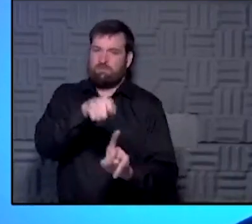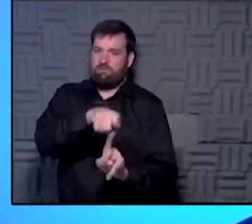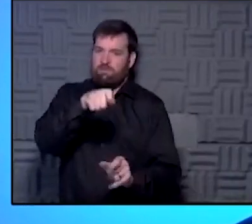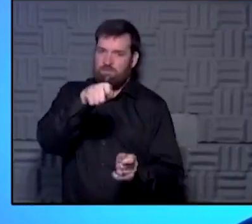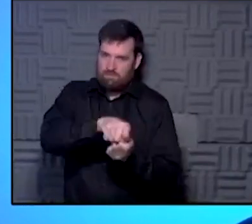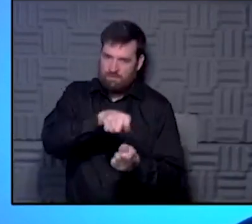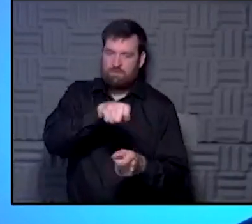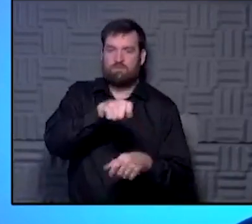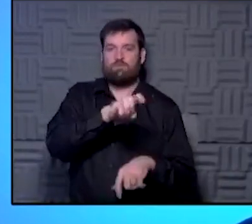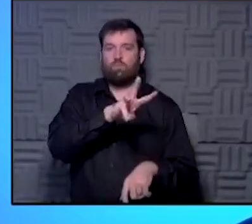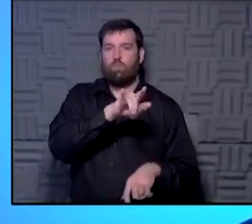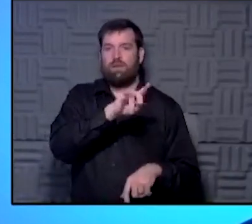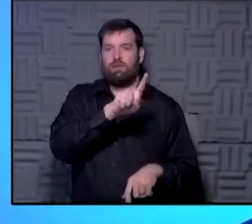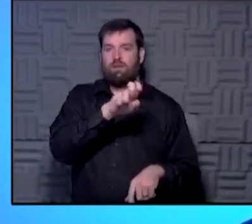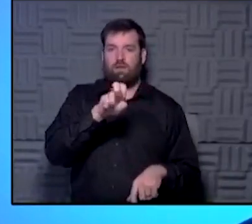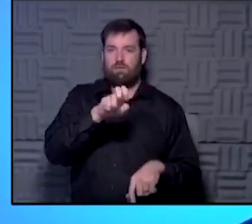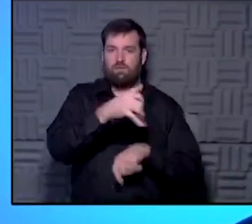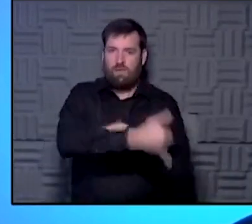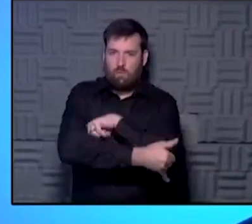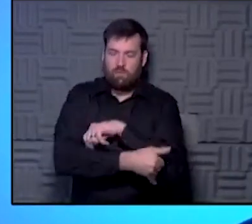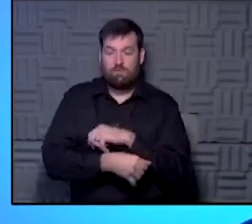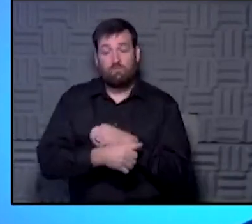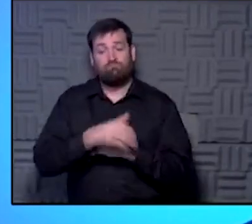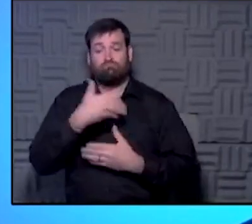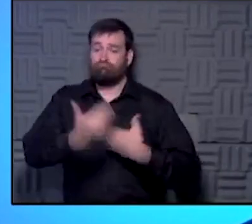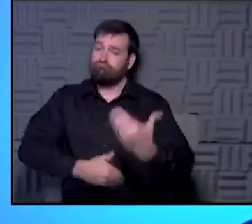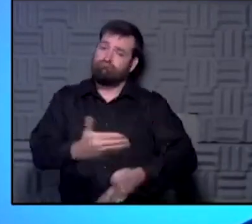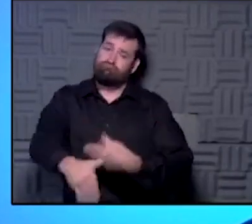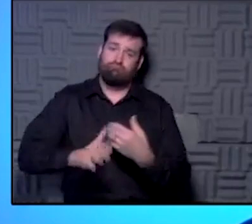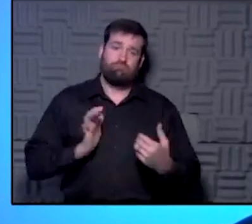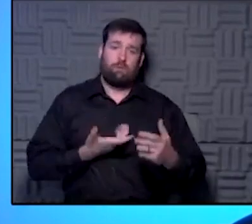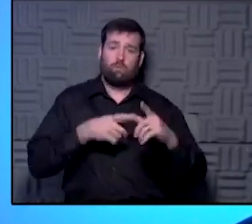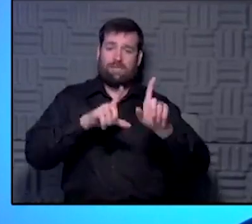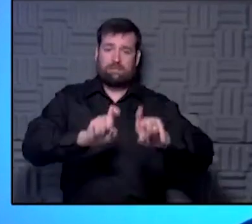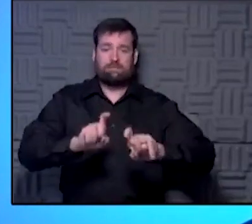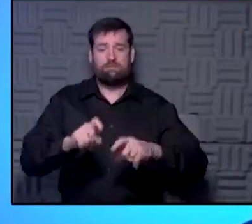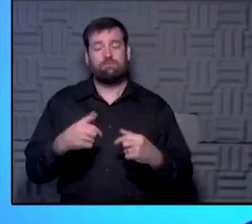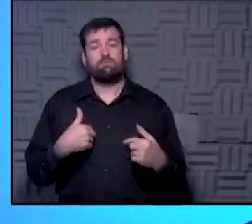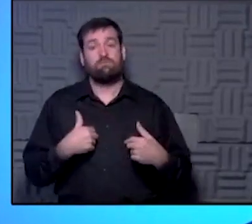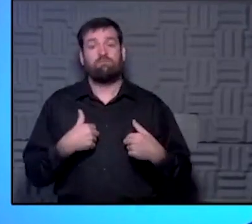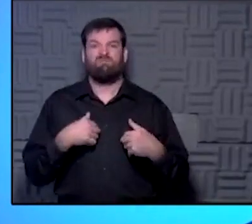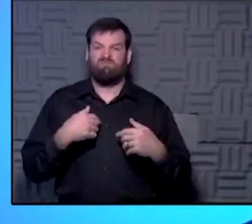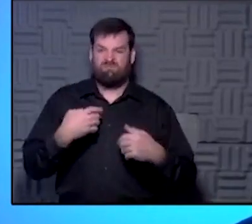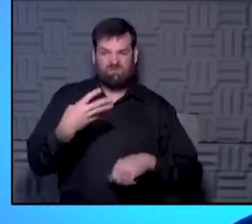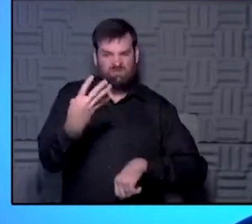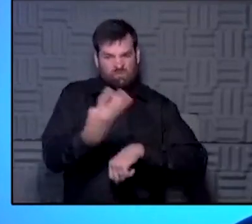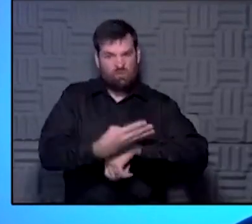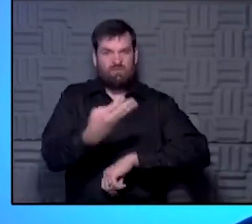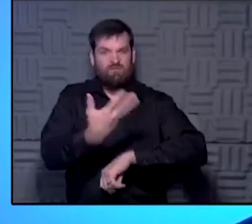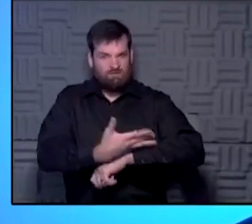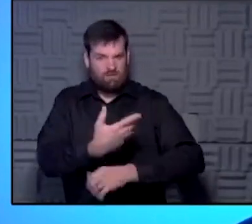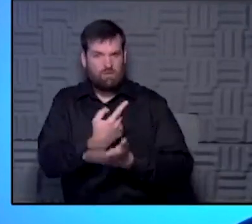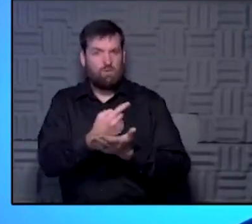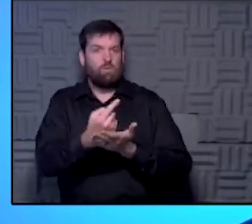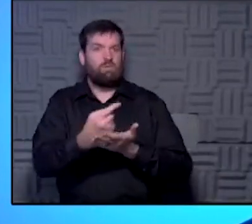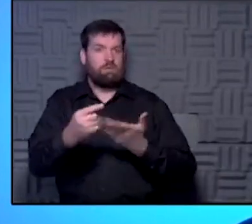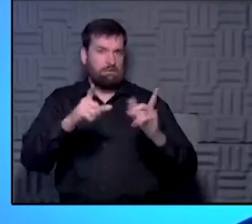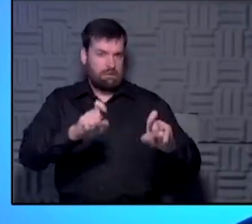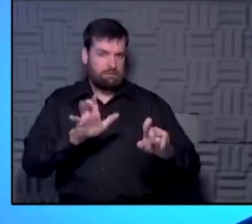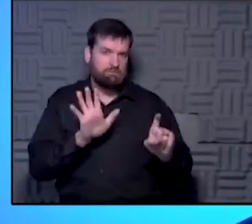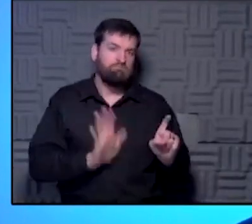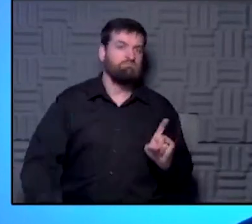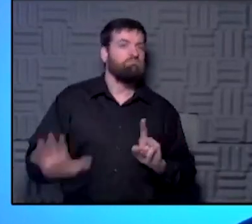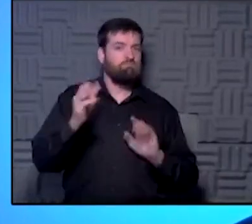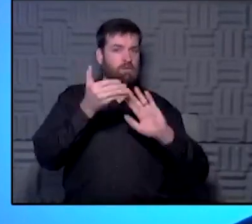things continue to progress with our testing. We are doing tests 4 or 5 days a week across the